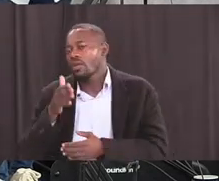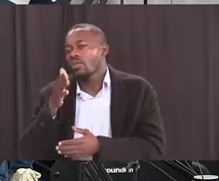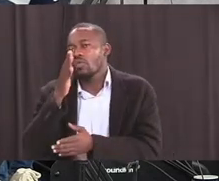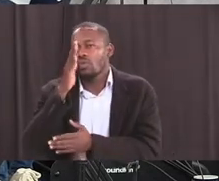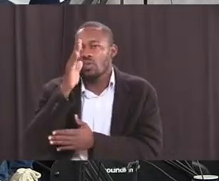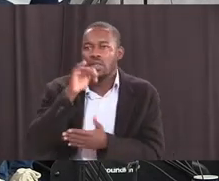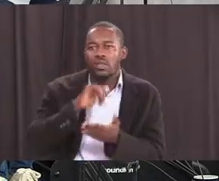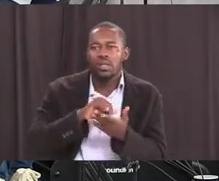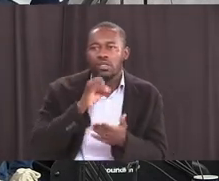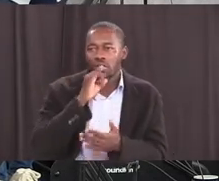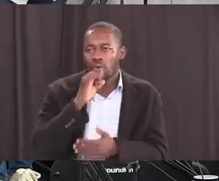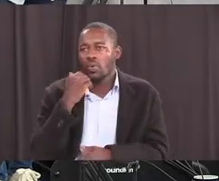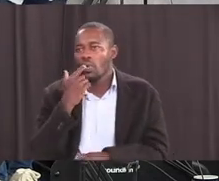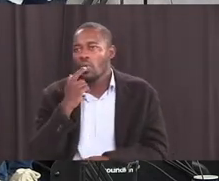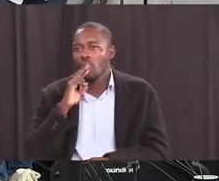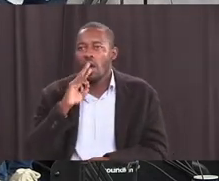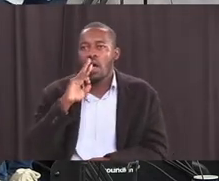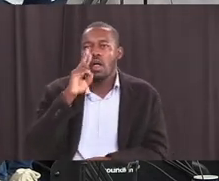that is who you